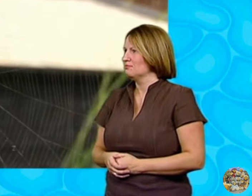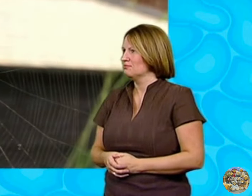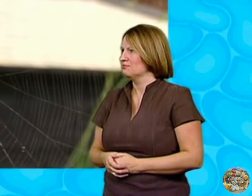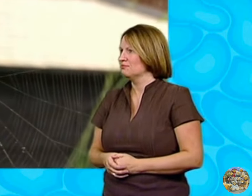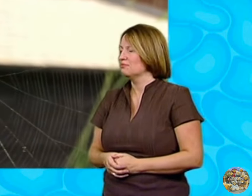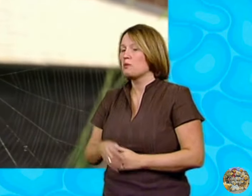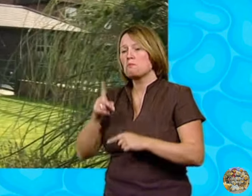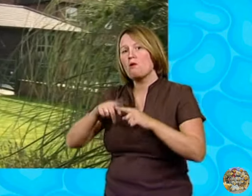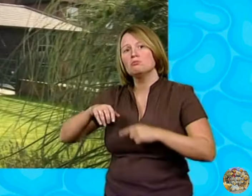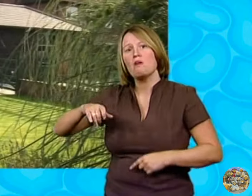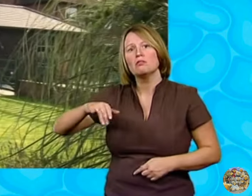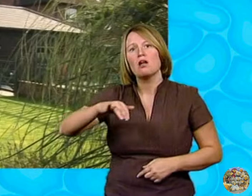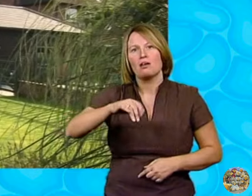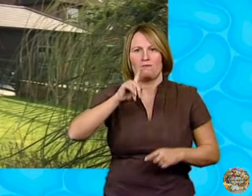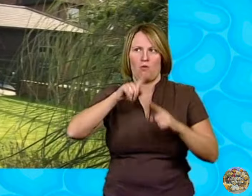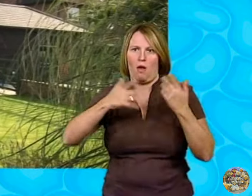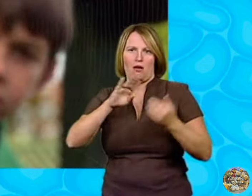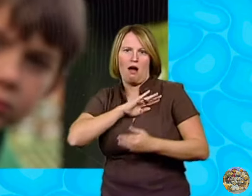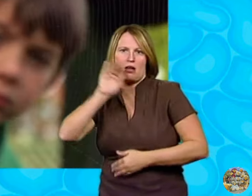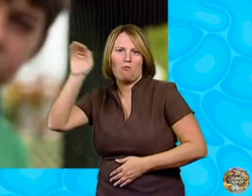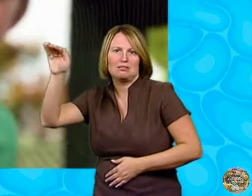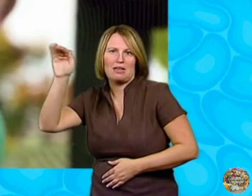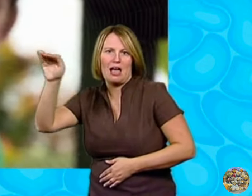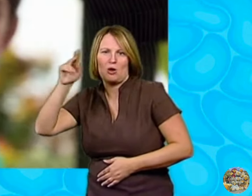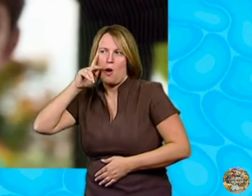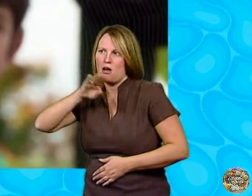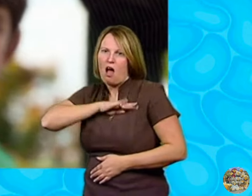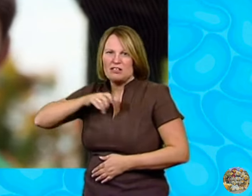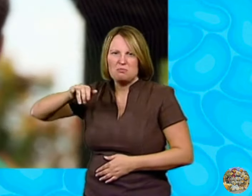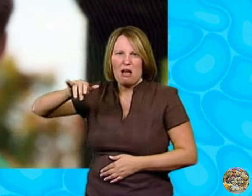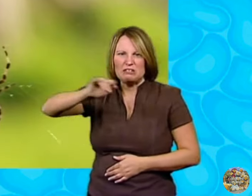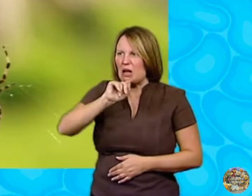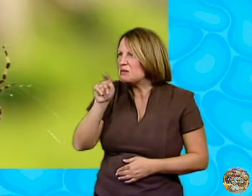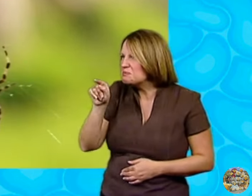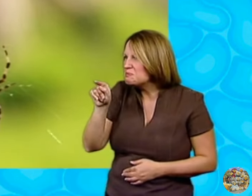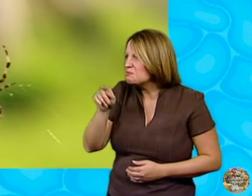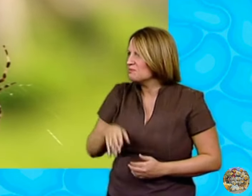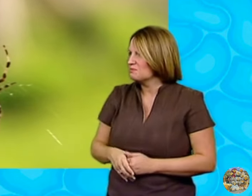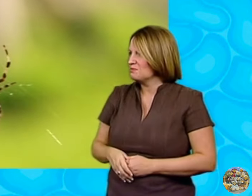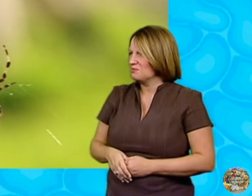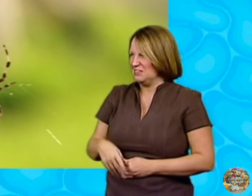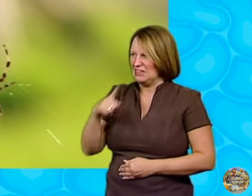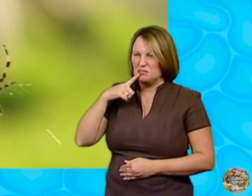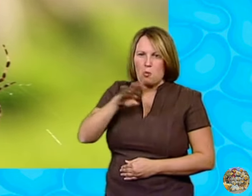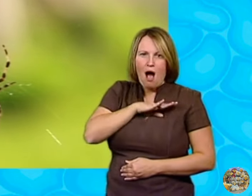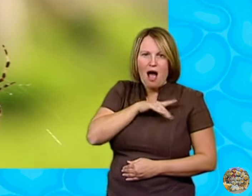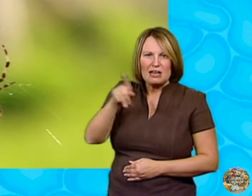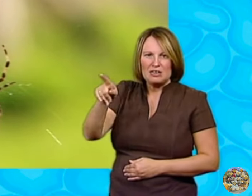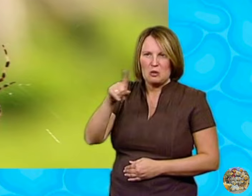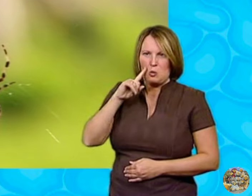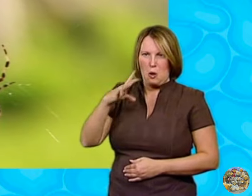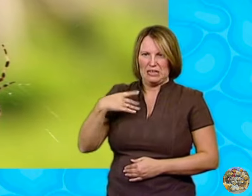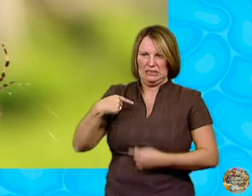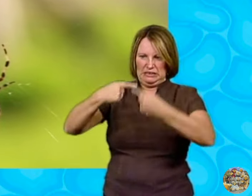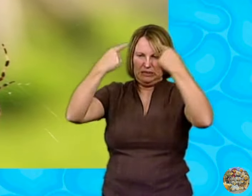The spider most often found in gardens is called the garden spider. You can always tell it's a garden